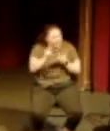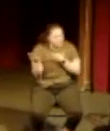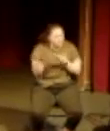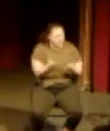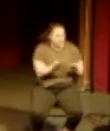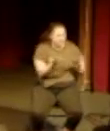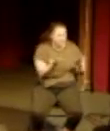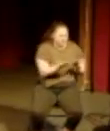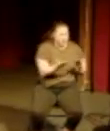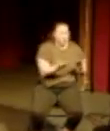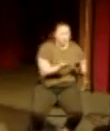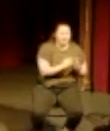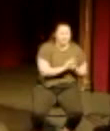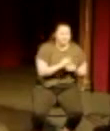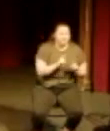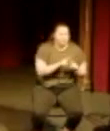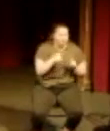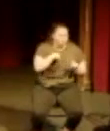we're